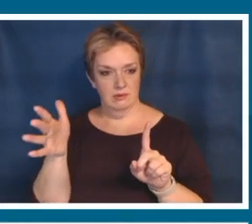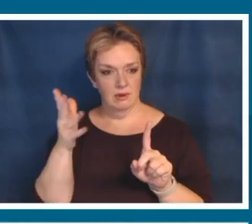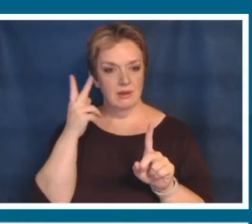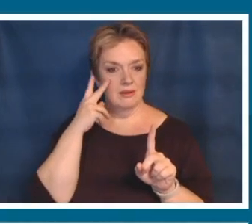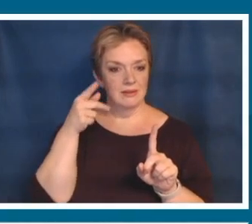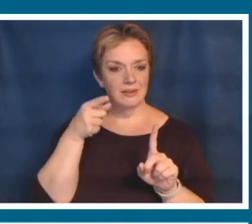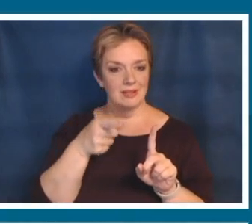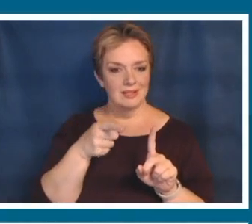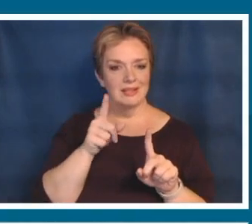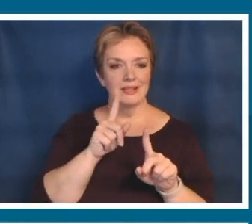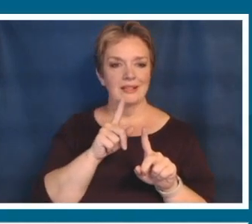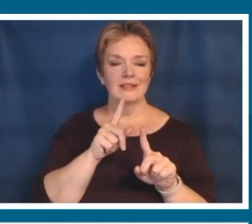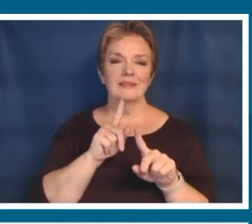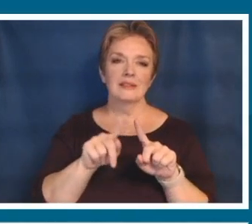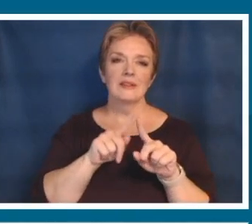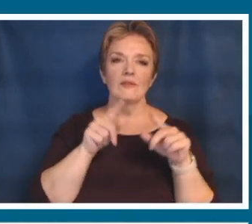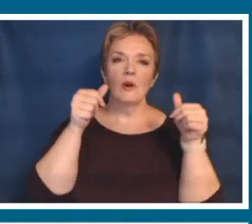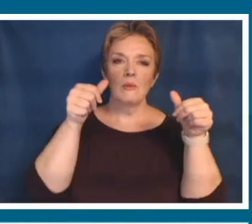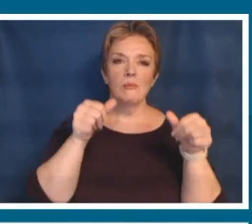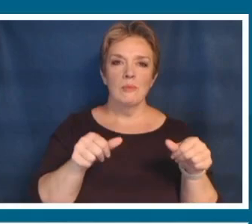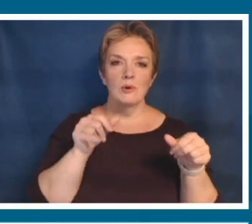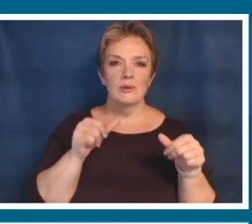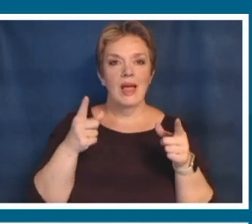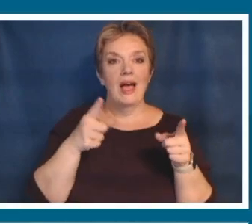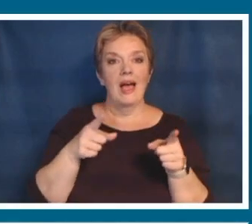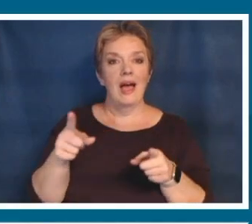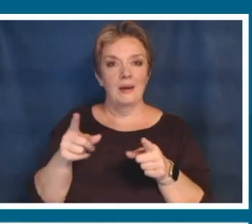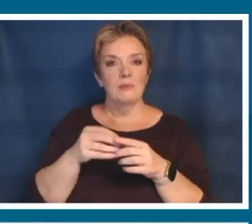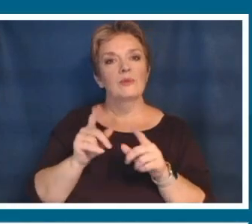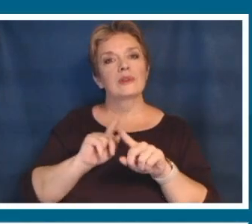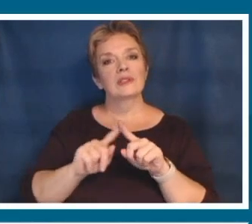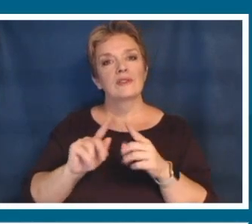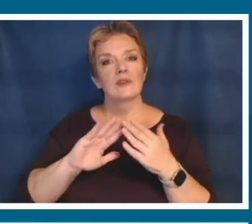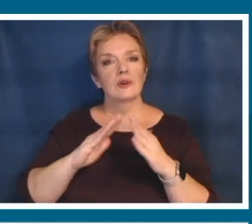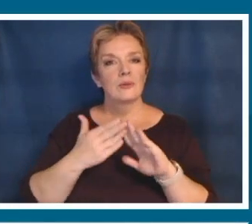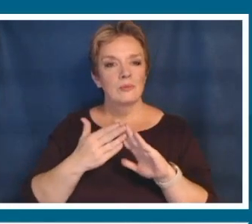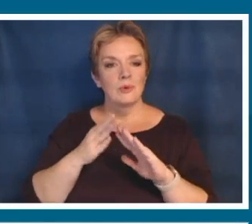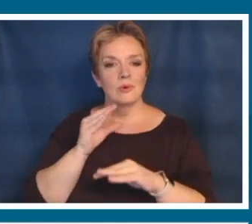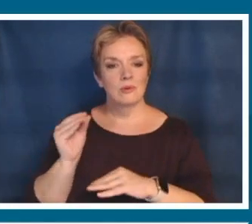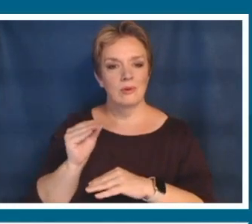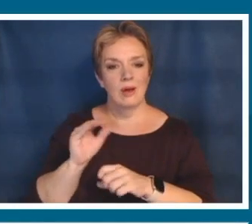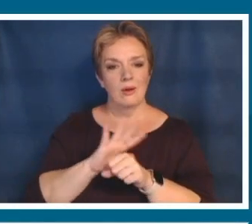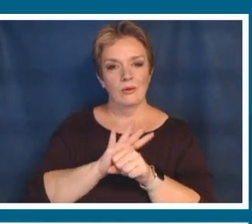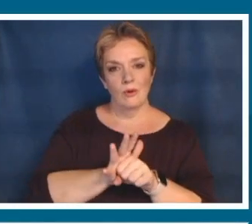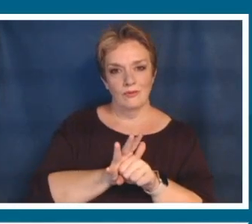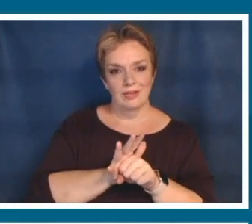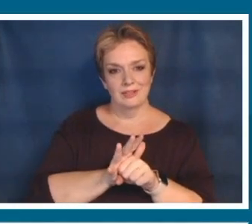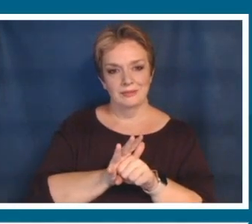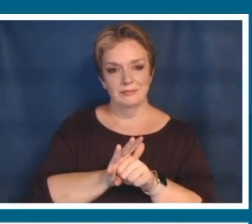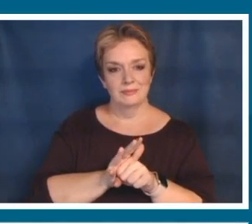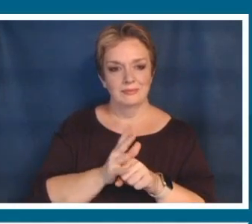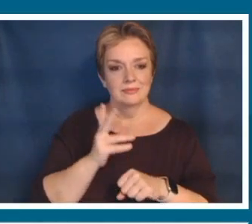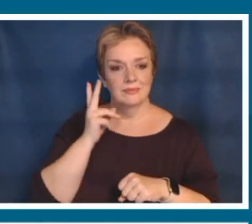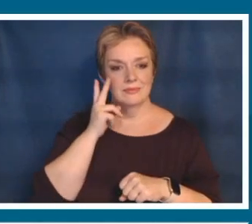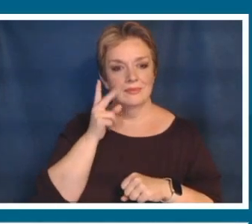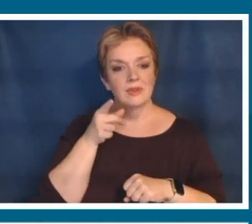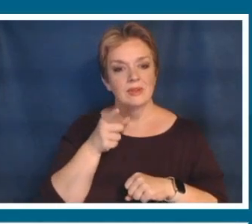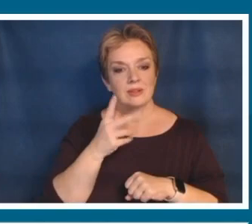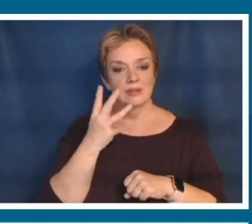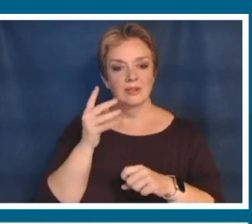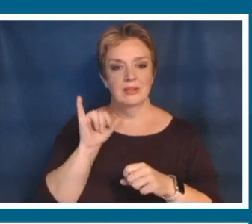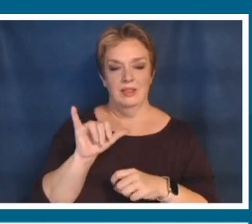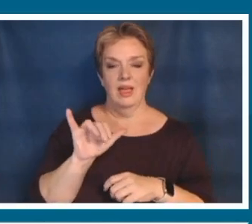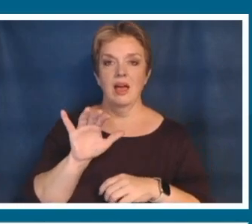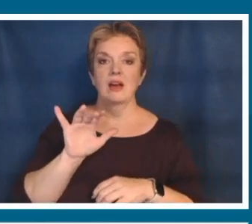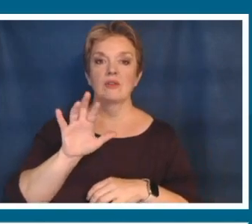what was happening in 2020 with different communities and COVID. And so there's this beautiful poster of Indigenous community in the Dakotas